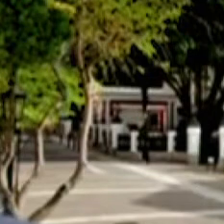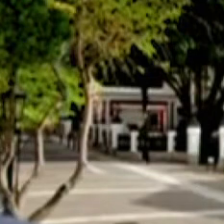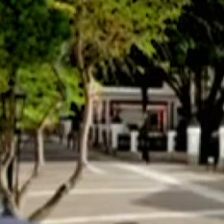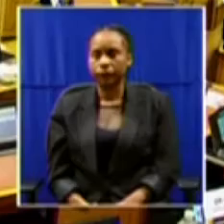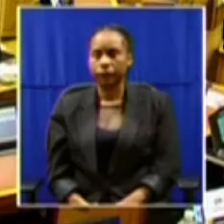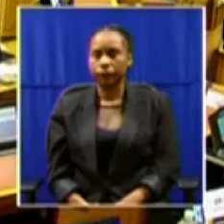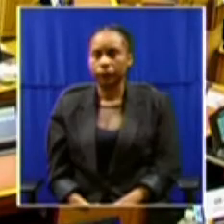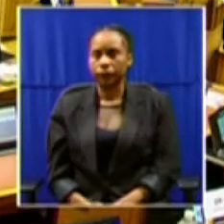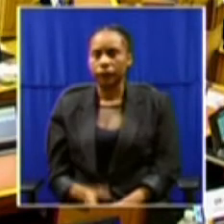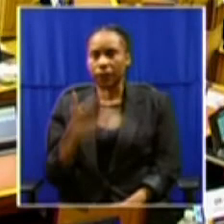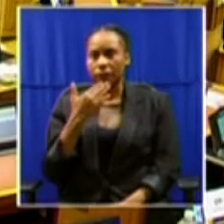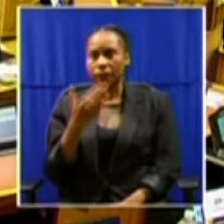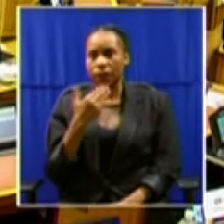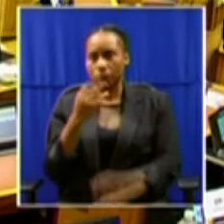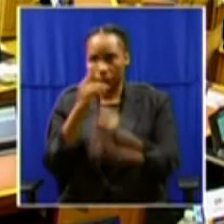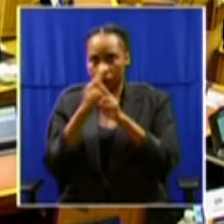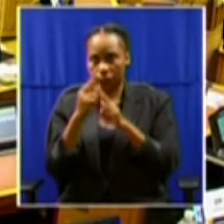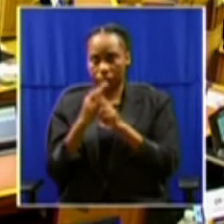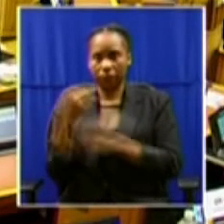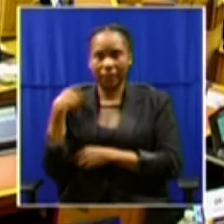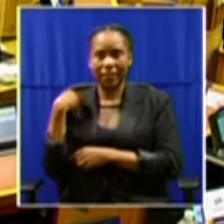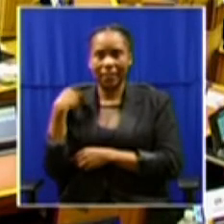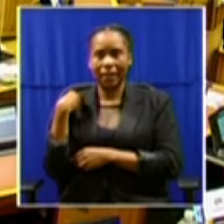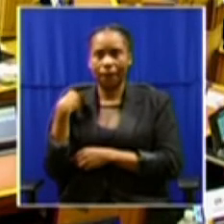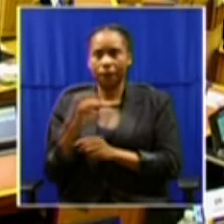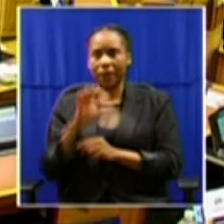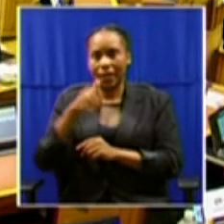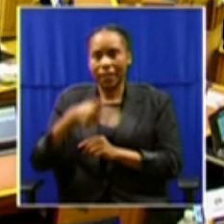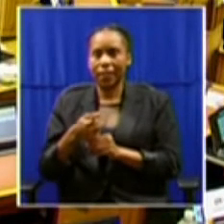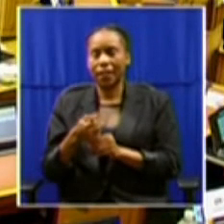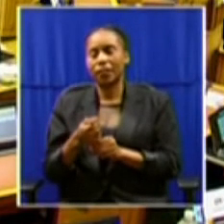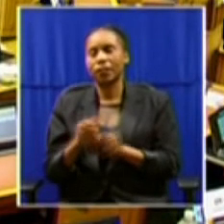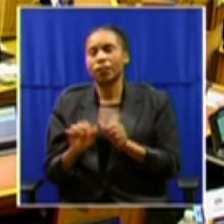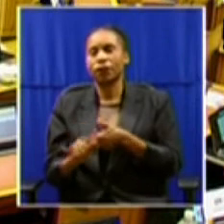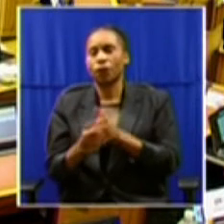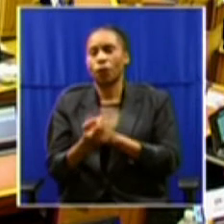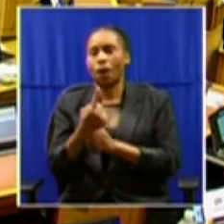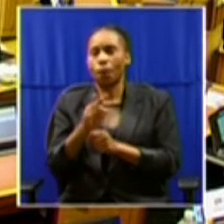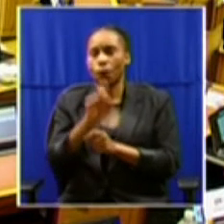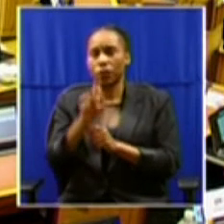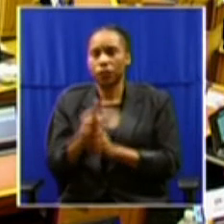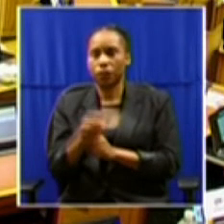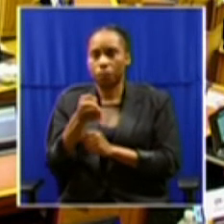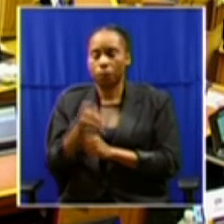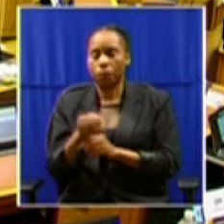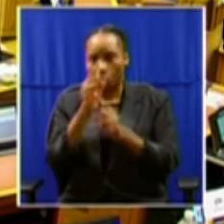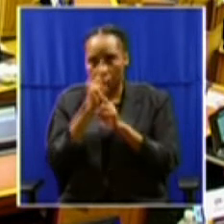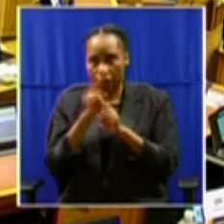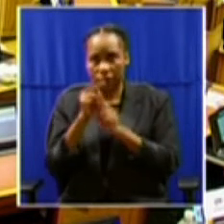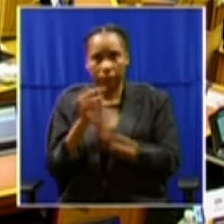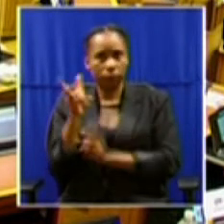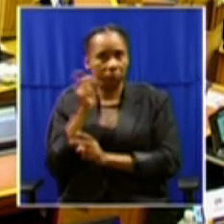Thank you. Thank you, Honourable Minister. The next follow-up question will go to the Honourable Ruiz.